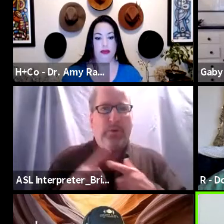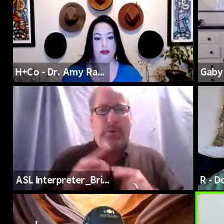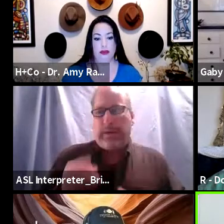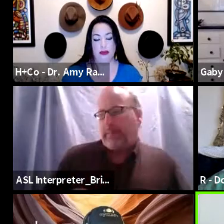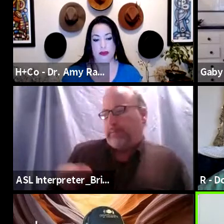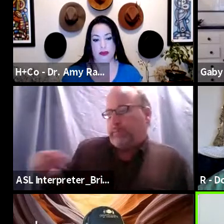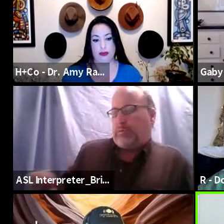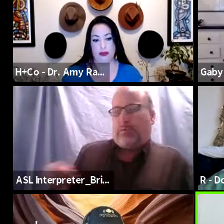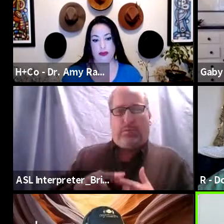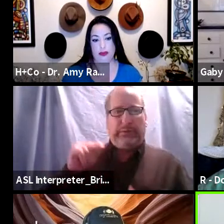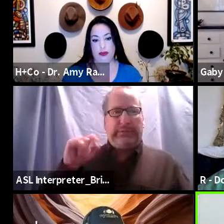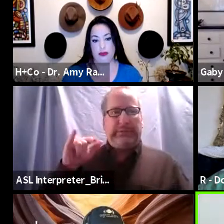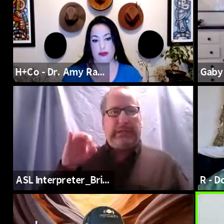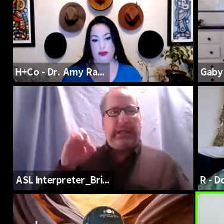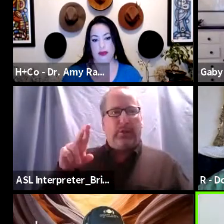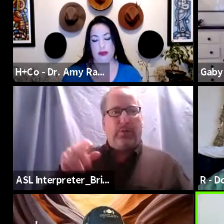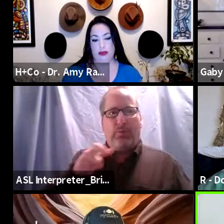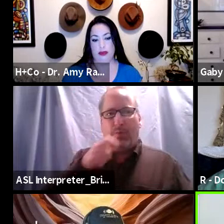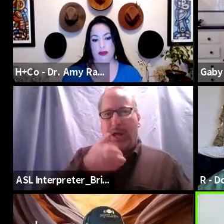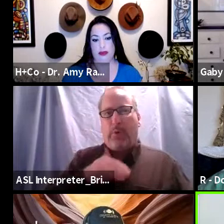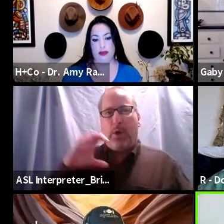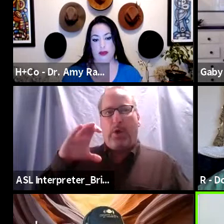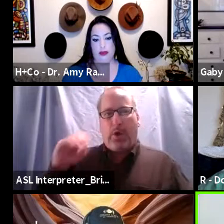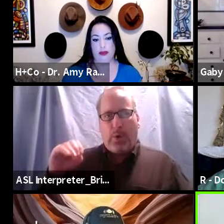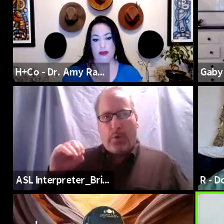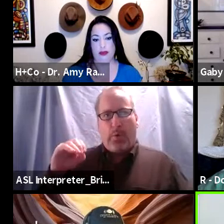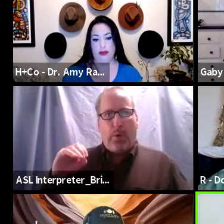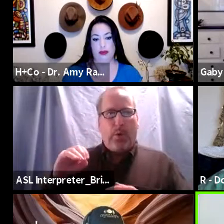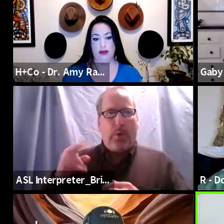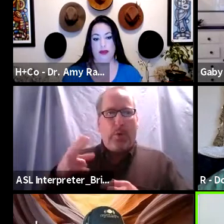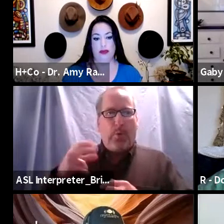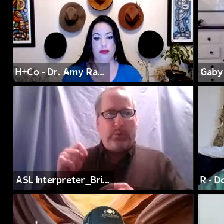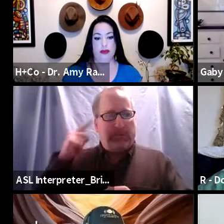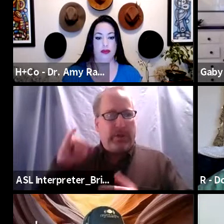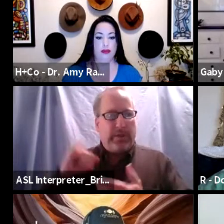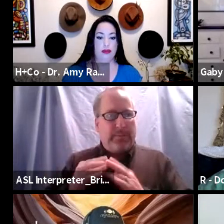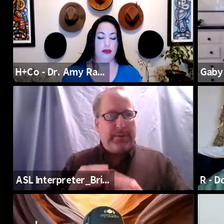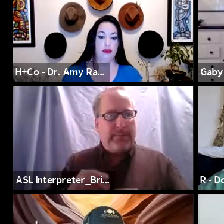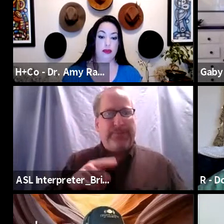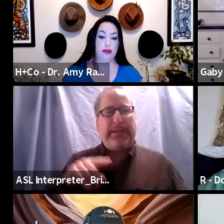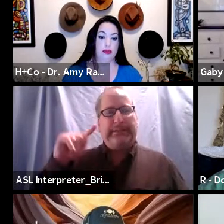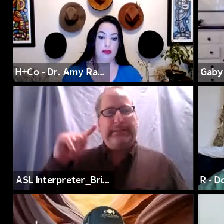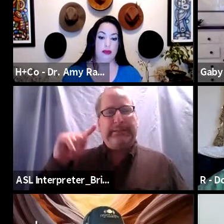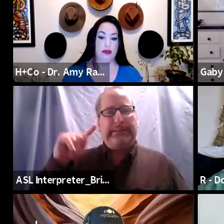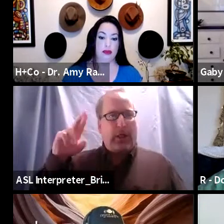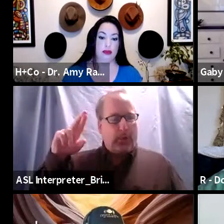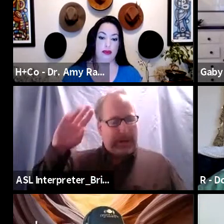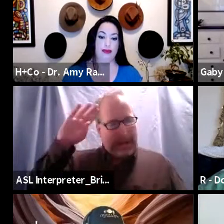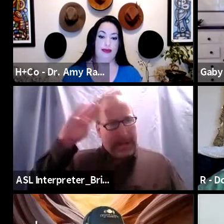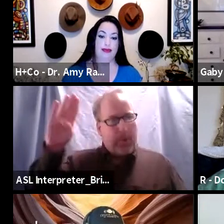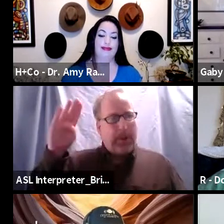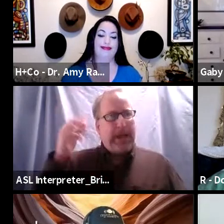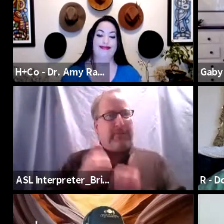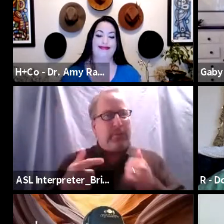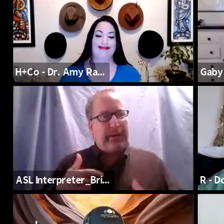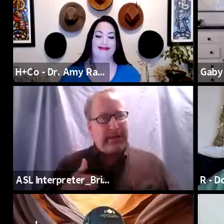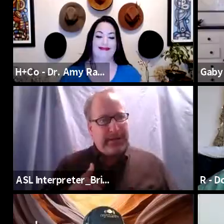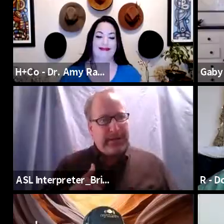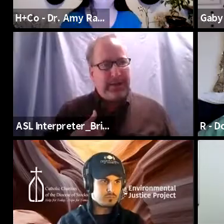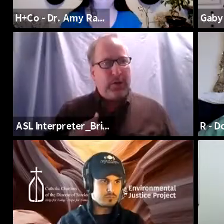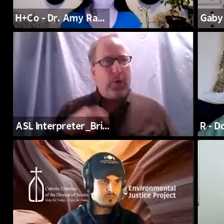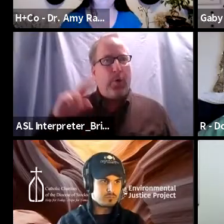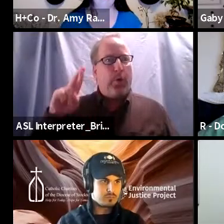to Taylor, who is our community co-host, to welcome you all. Hey everybody, Taylor Williams, resident with the CSC, as I